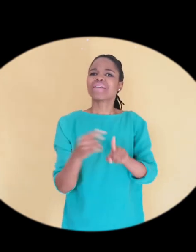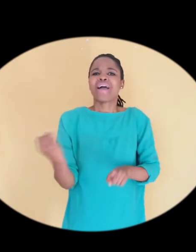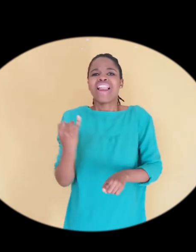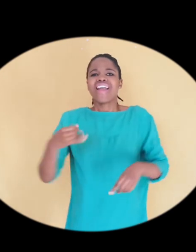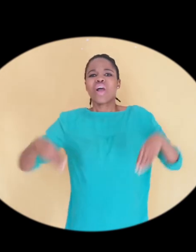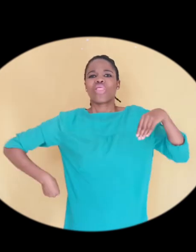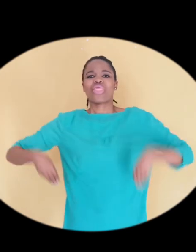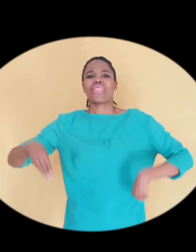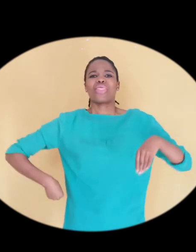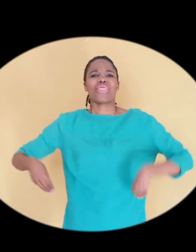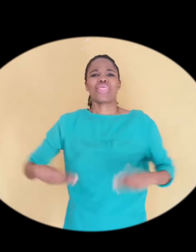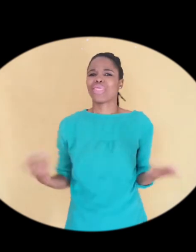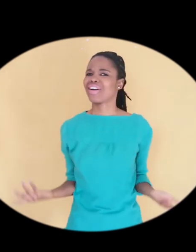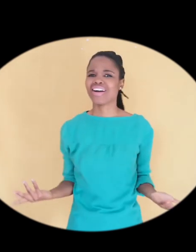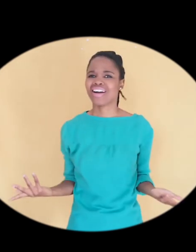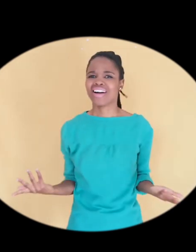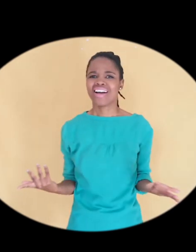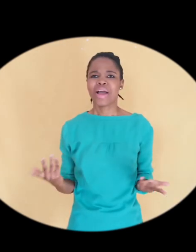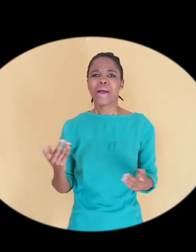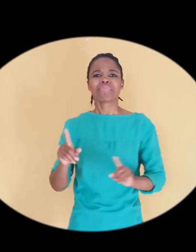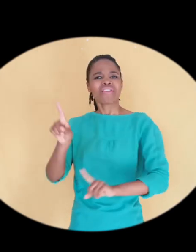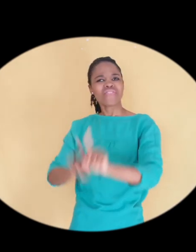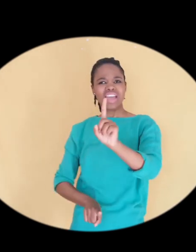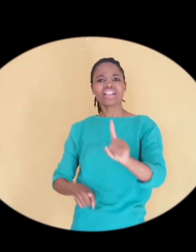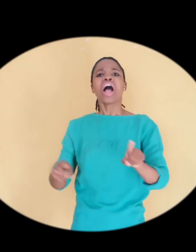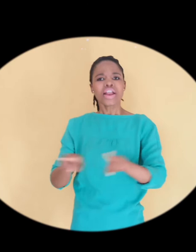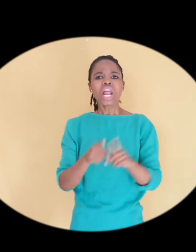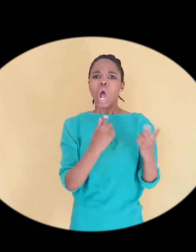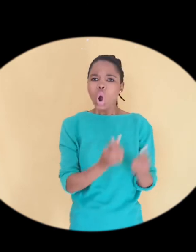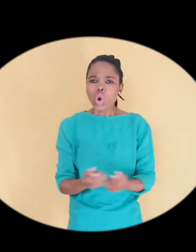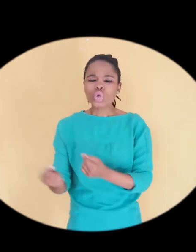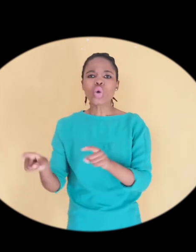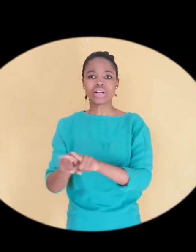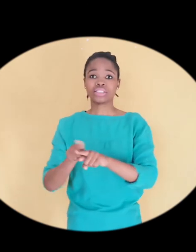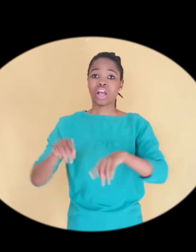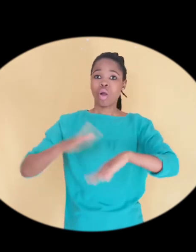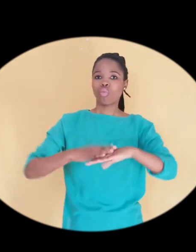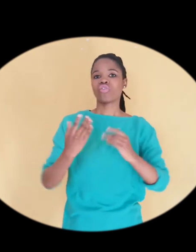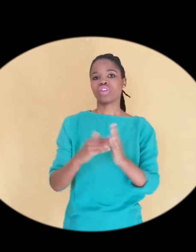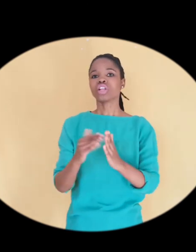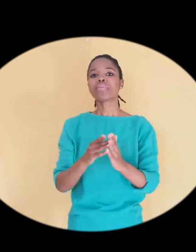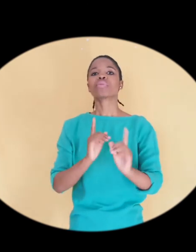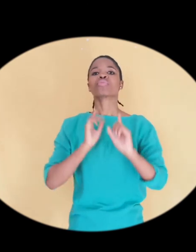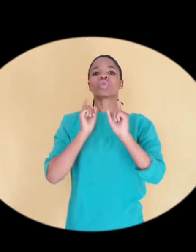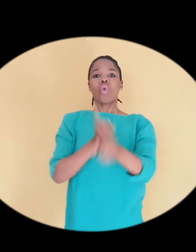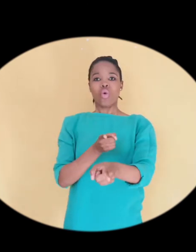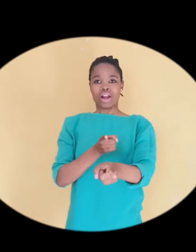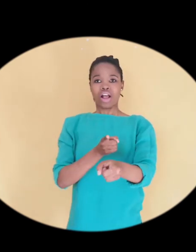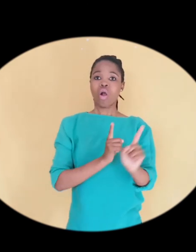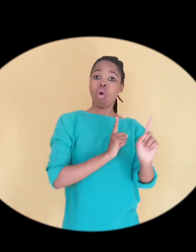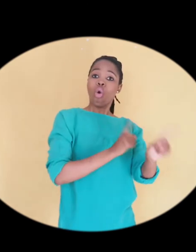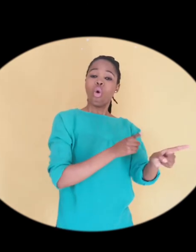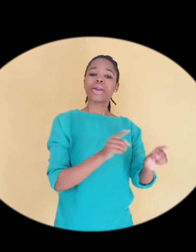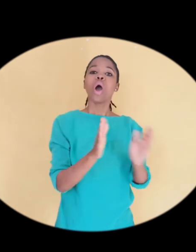rip-off also. And I mean, you'd find that you've done all of that. They need maybe 300 books.